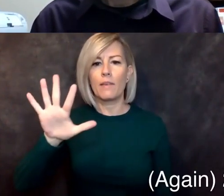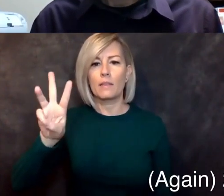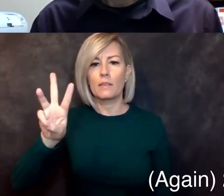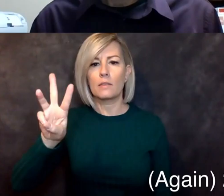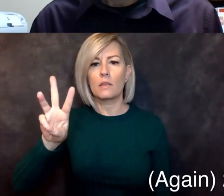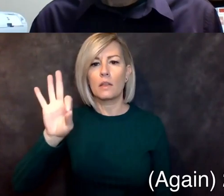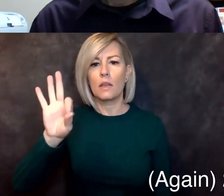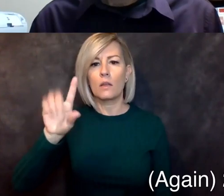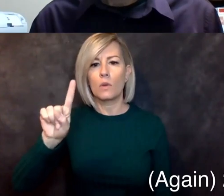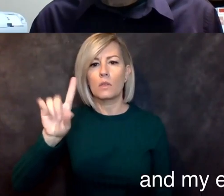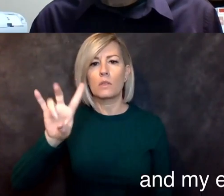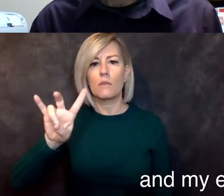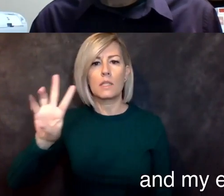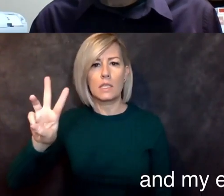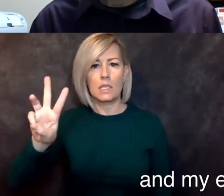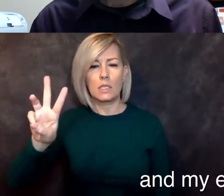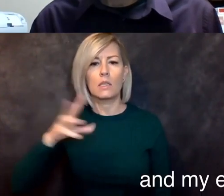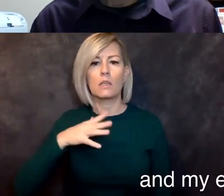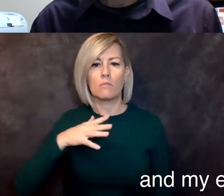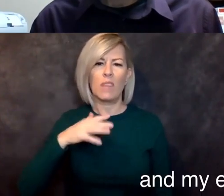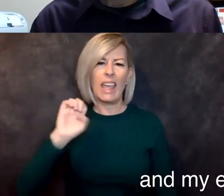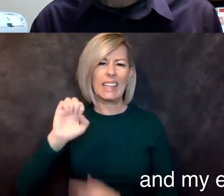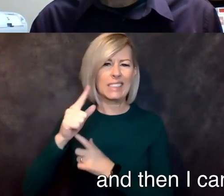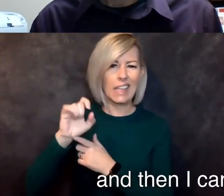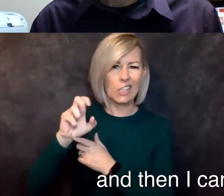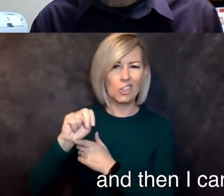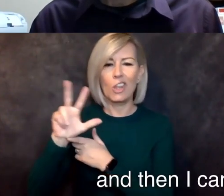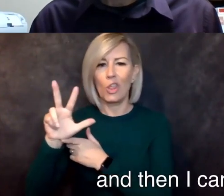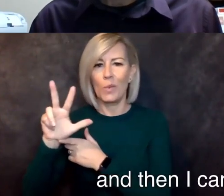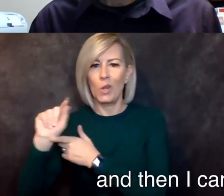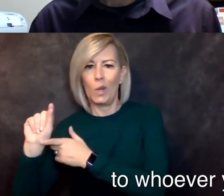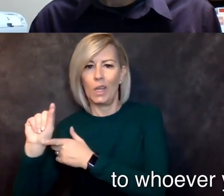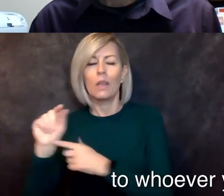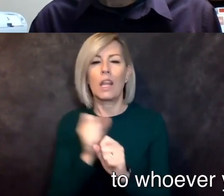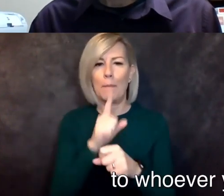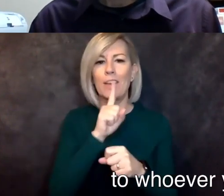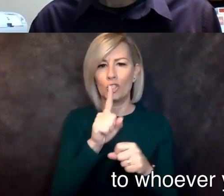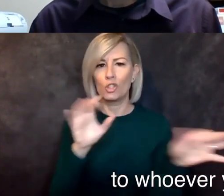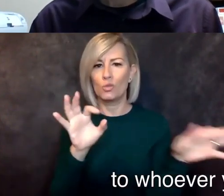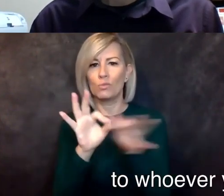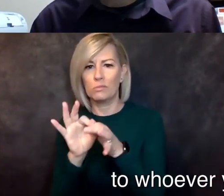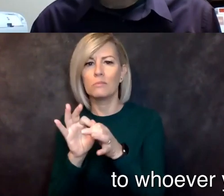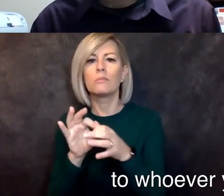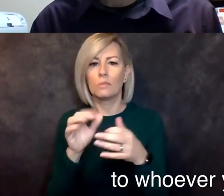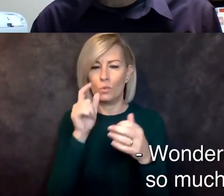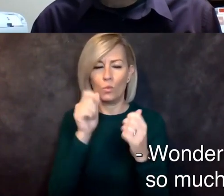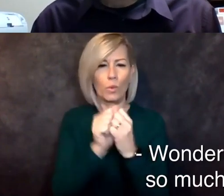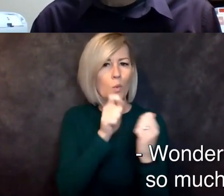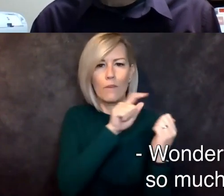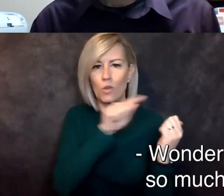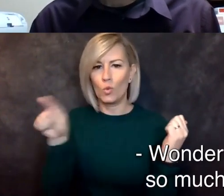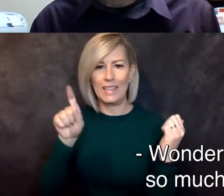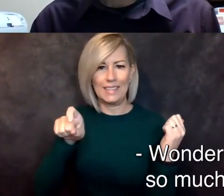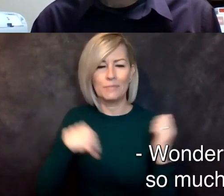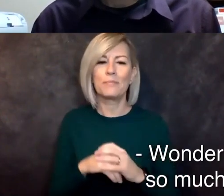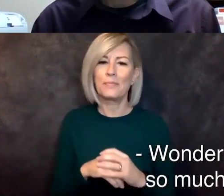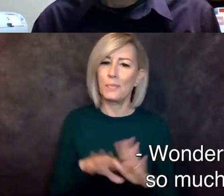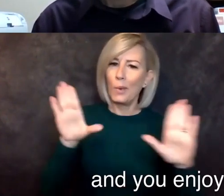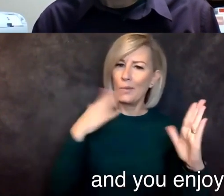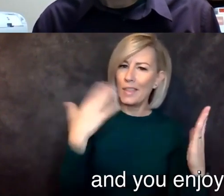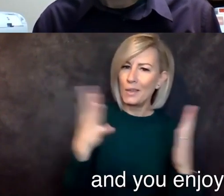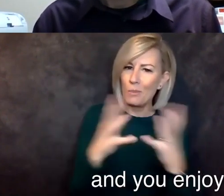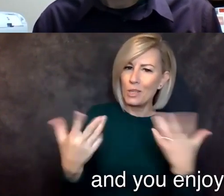-9176. And my extension is 320. And then I can make sure you get to whoever you need to get to. Wonderful. Well, thanks so much for